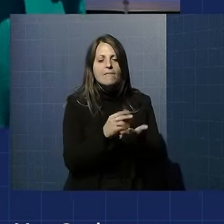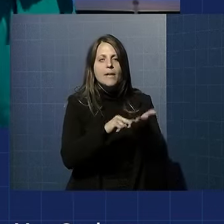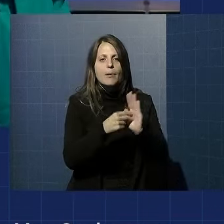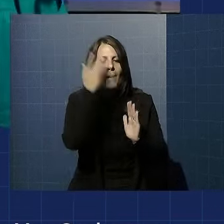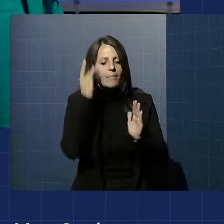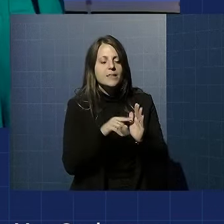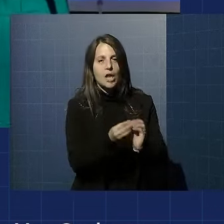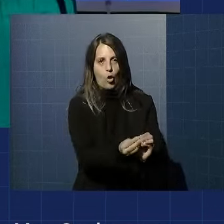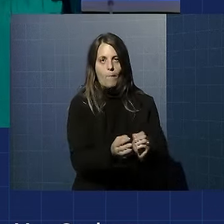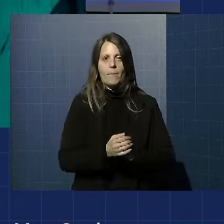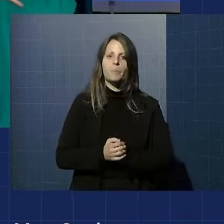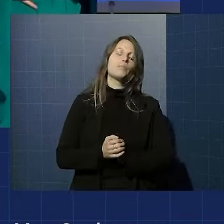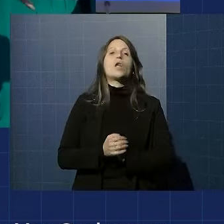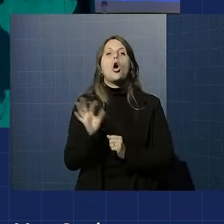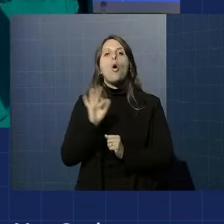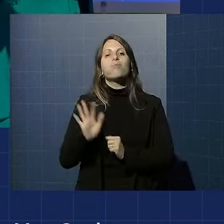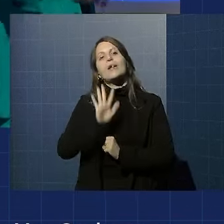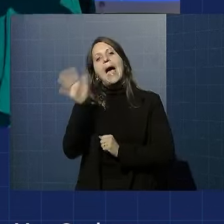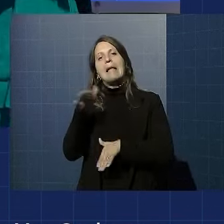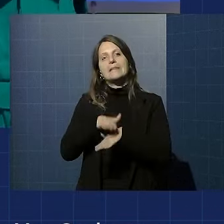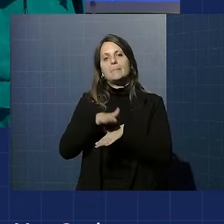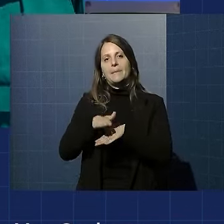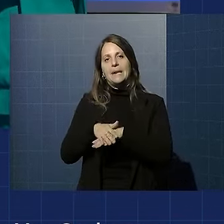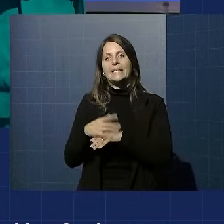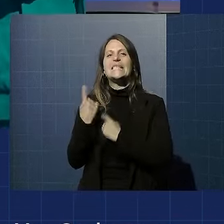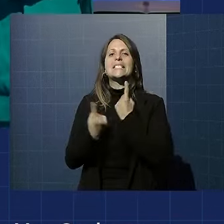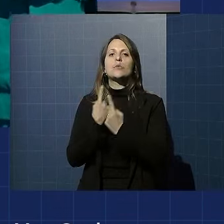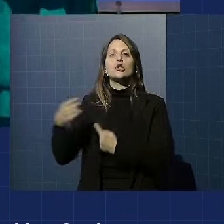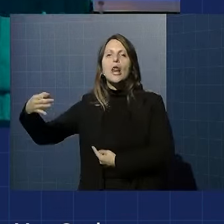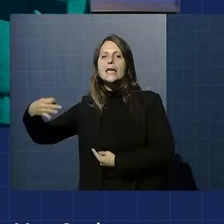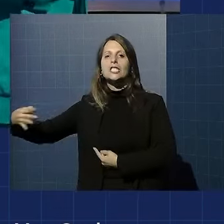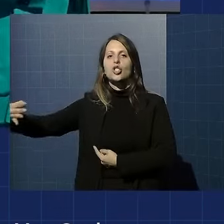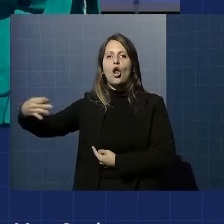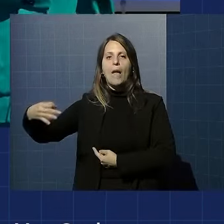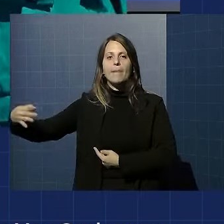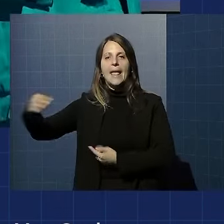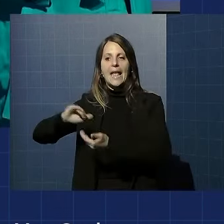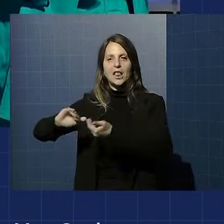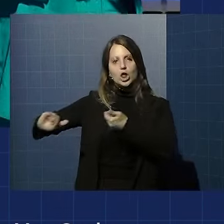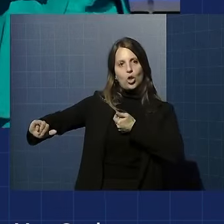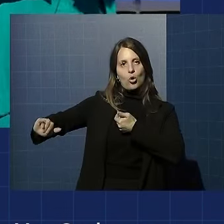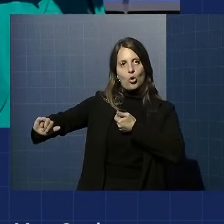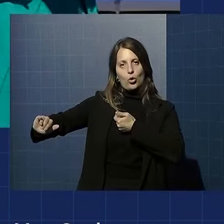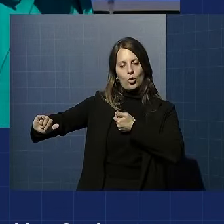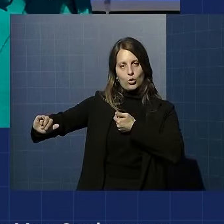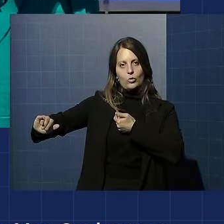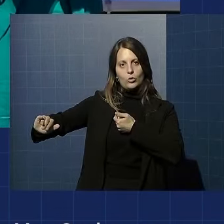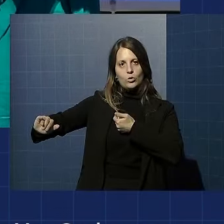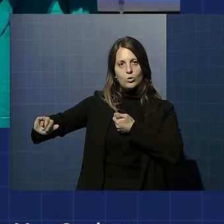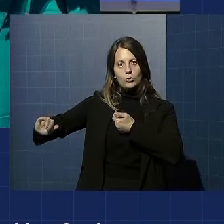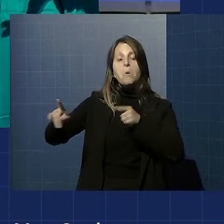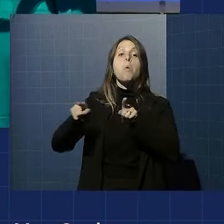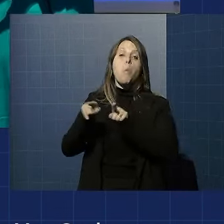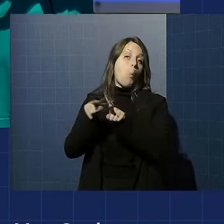and confined and that they are doing a space mission. And we, from ESA, are going to run a study here next year for